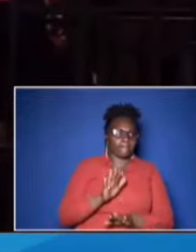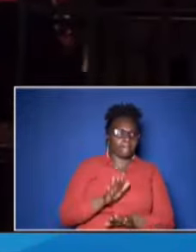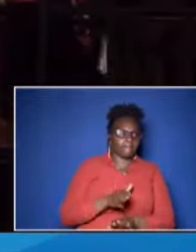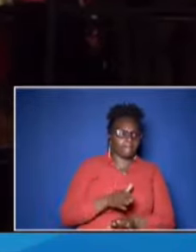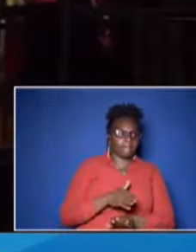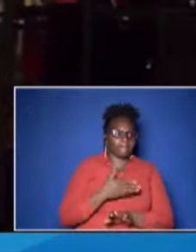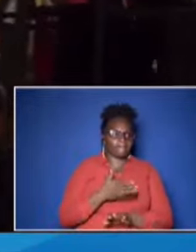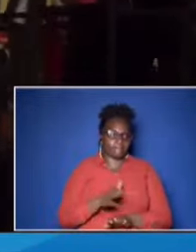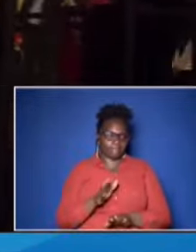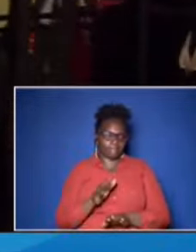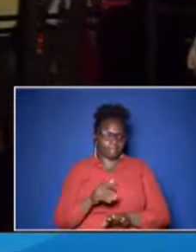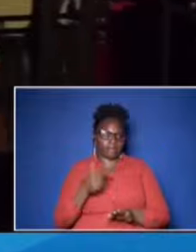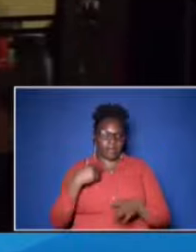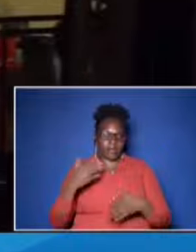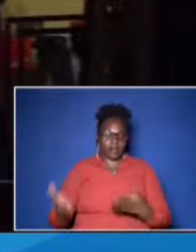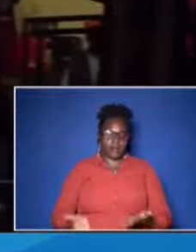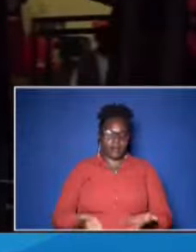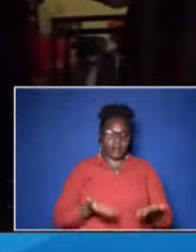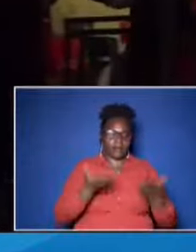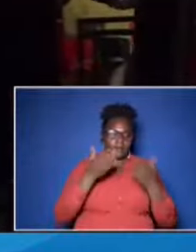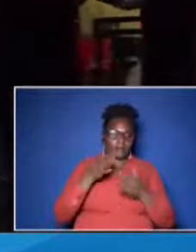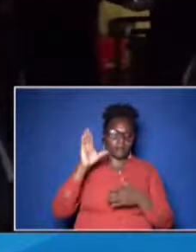KE I